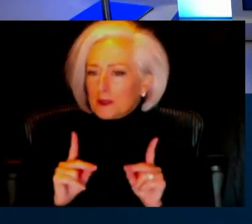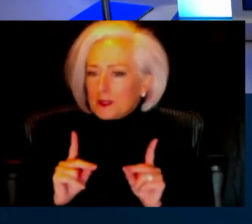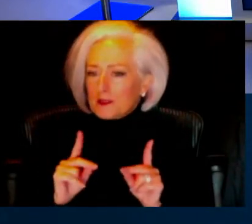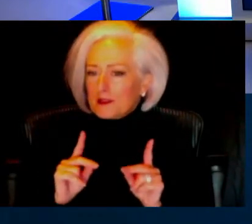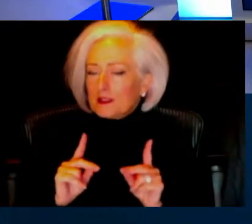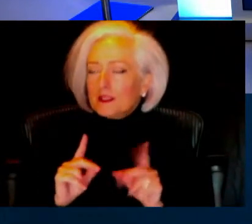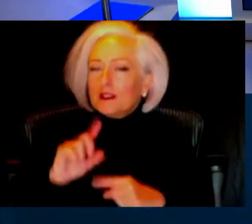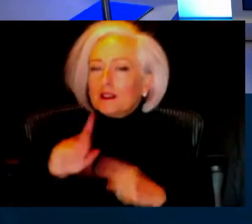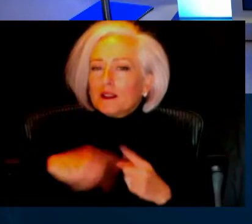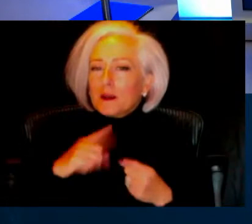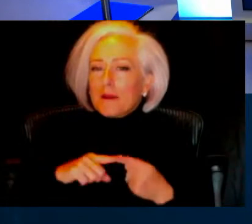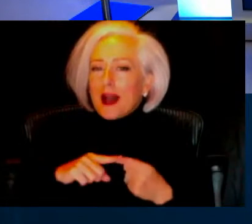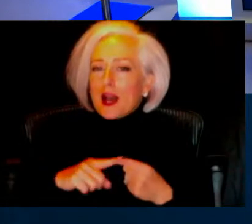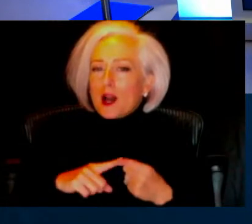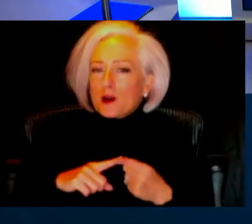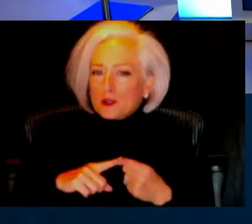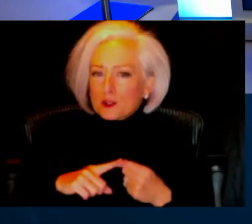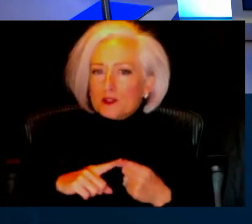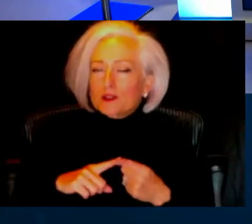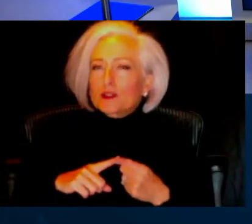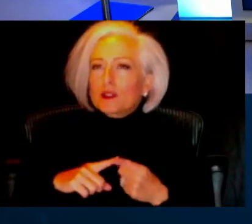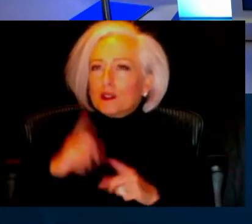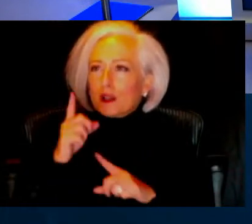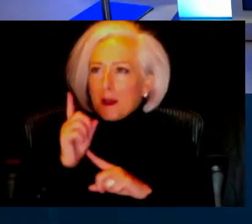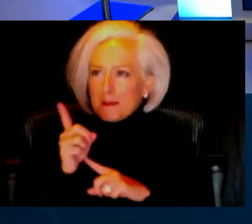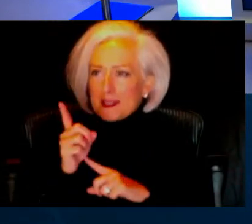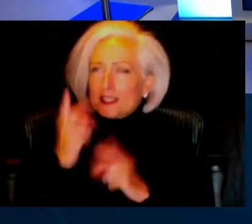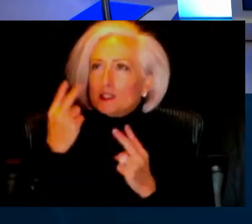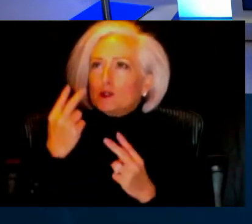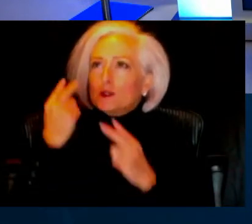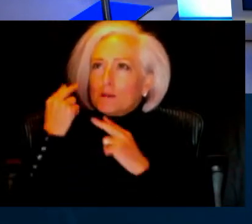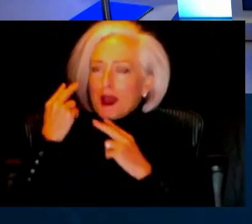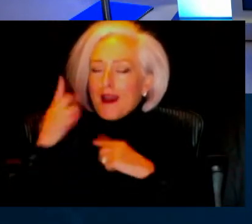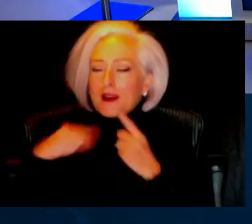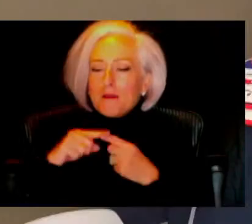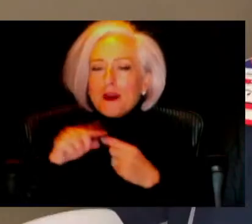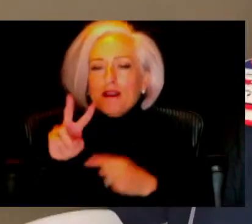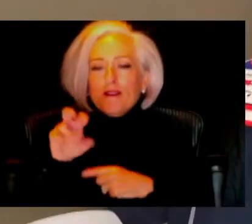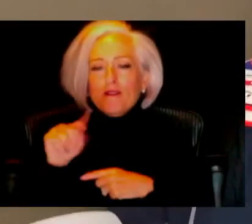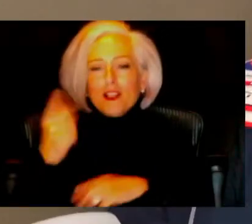as we take a moment to pause on this Veterans Day? What do you want everyone to know?